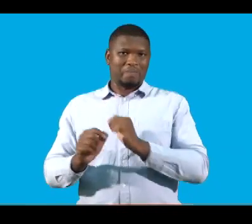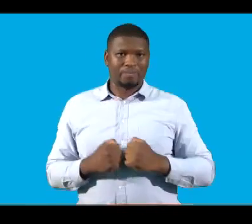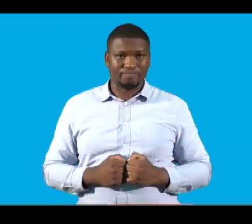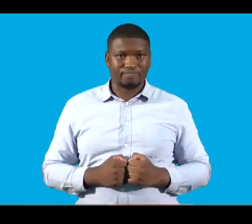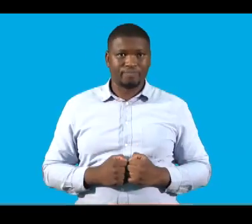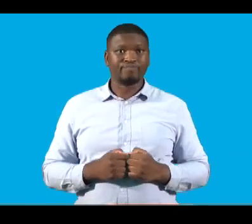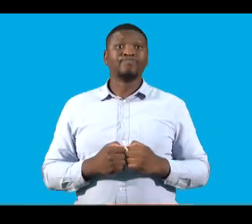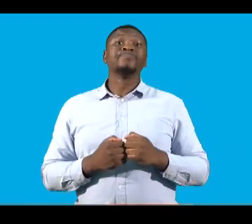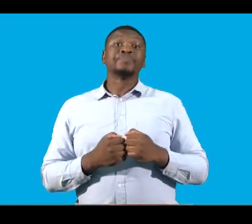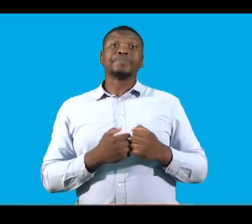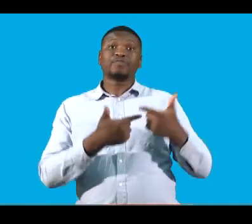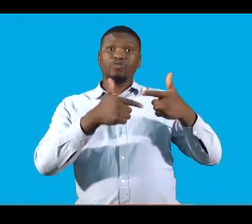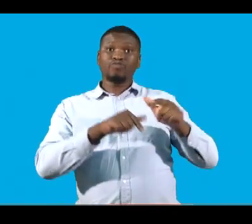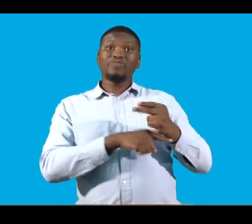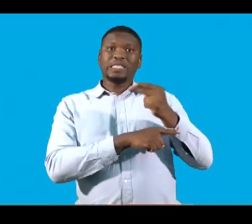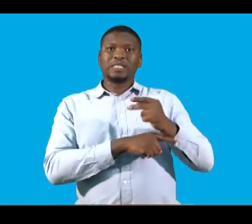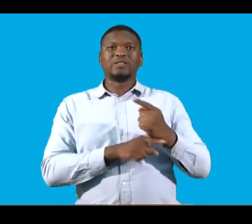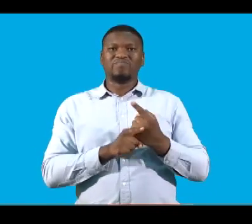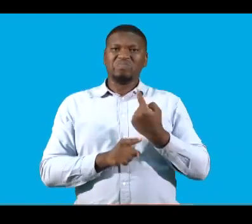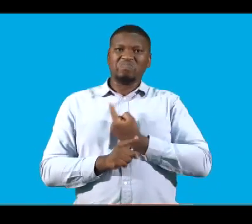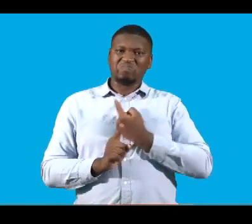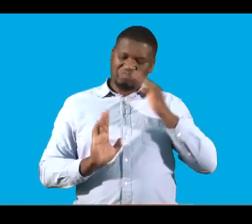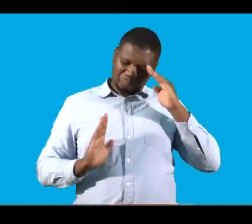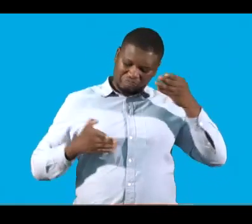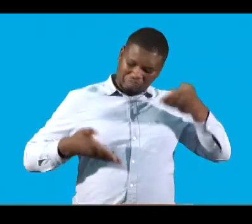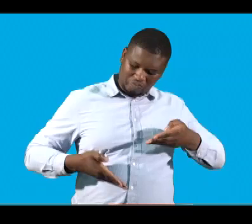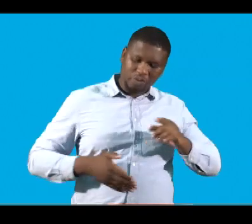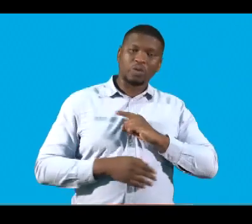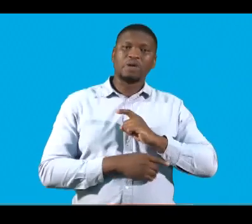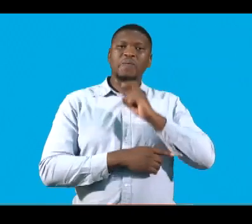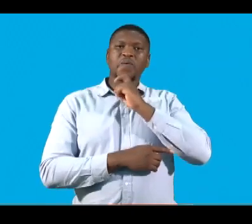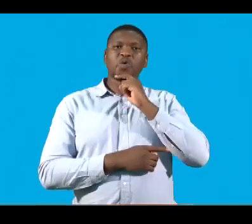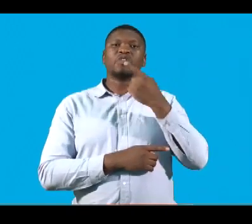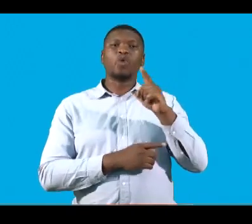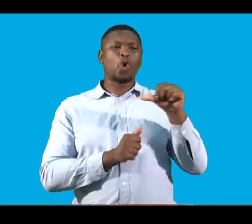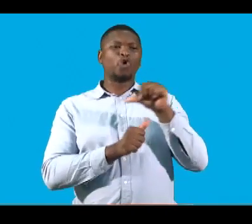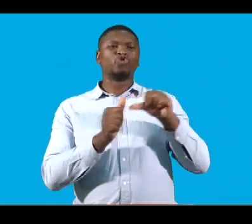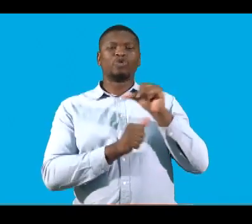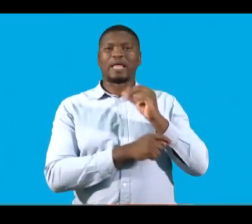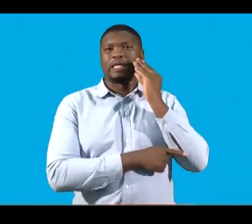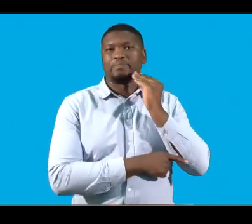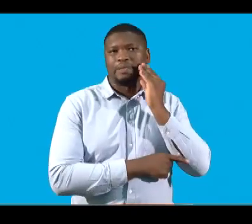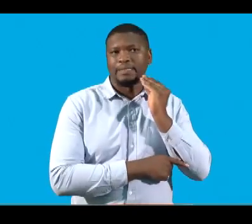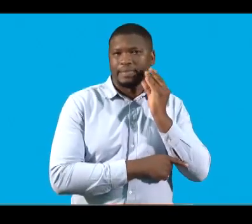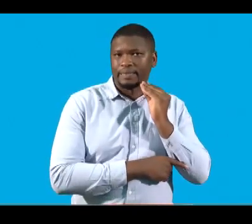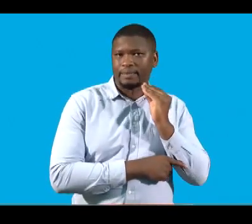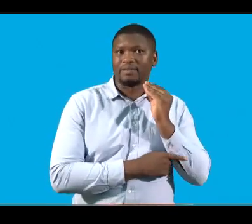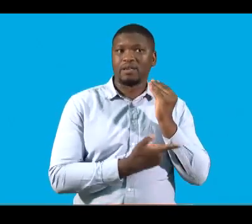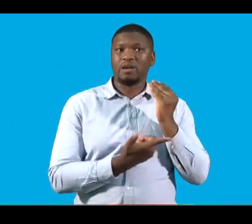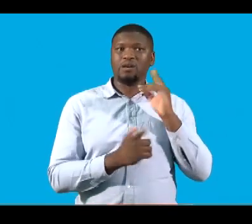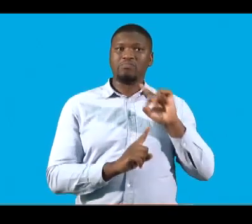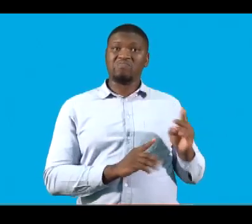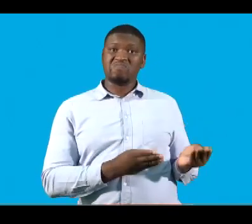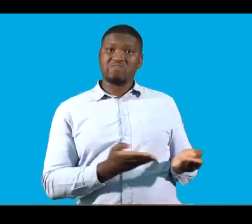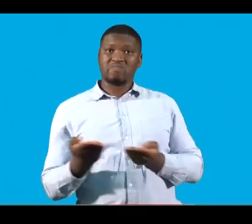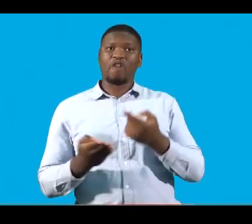on Dorian. Lord Henry is also selfish when he considers using Dorian as a social experiment